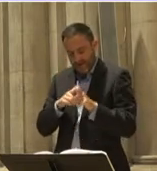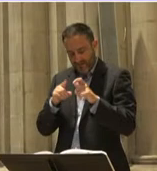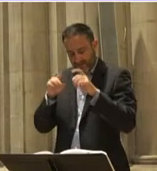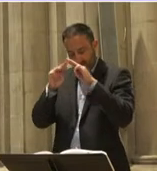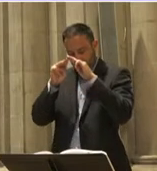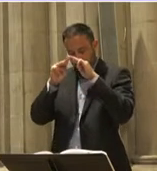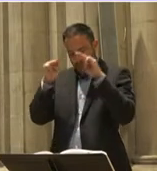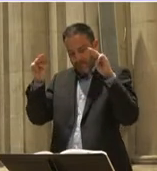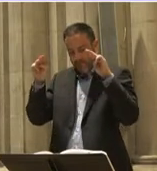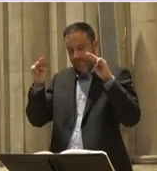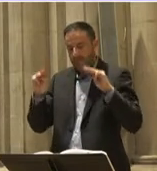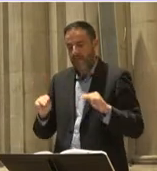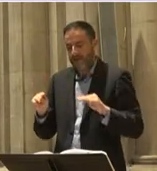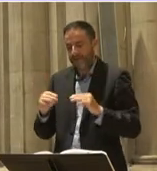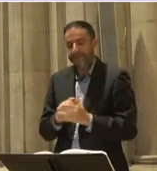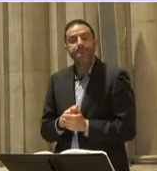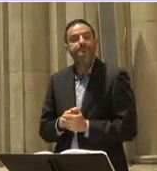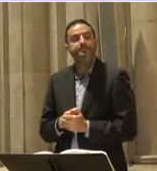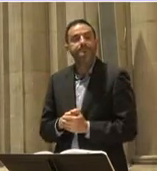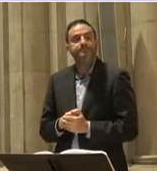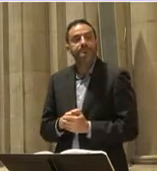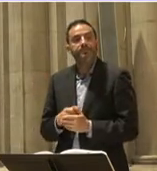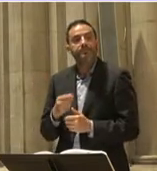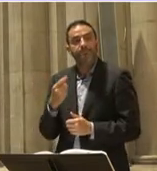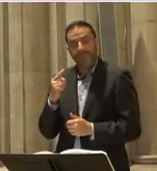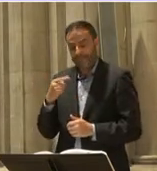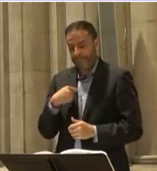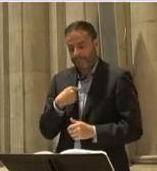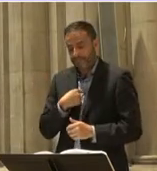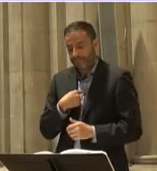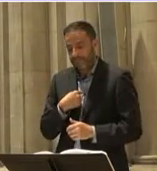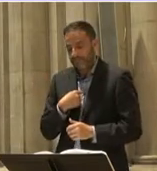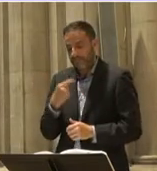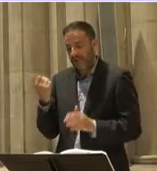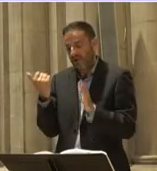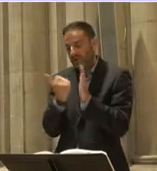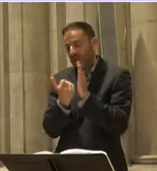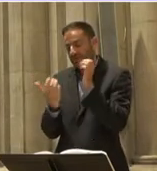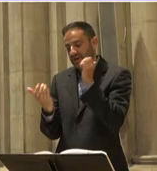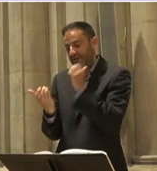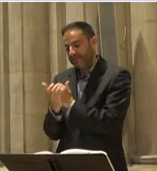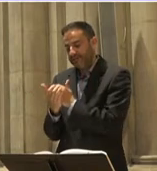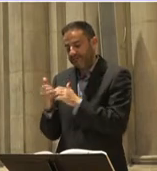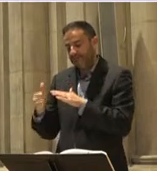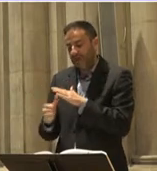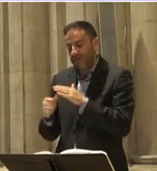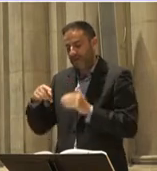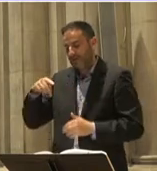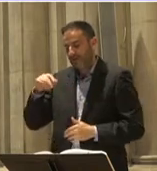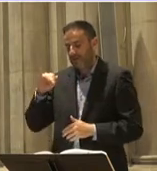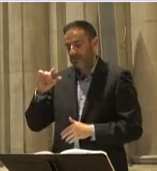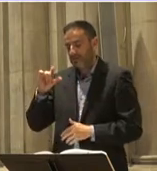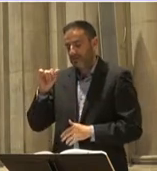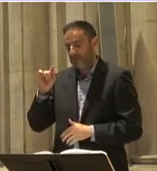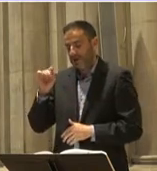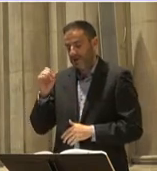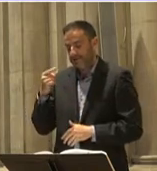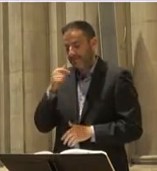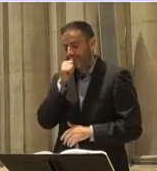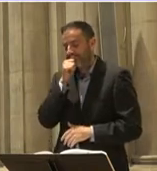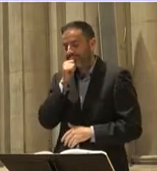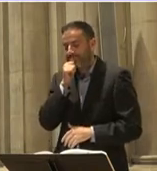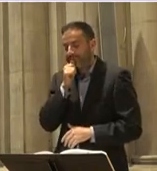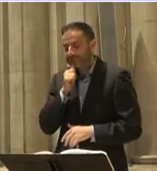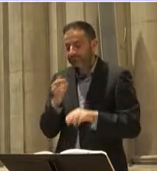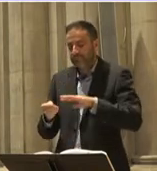Mary and was made man. For our sake, he was crucified under Pontius Pilate. He